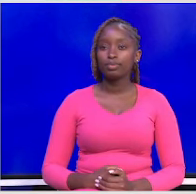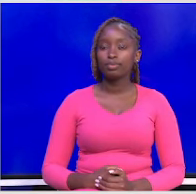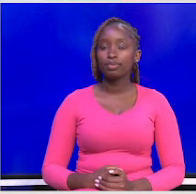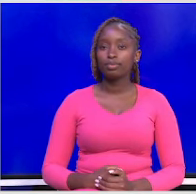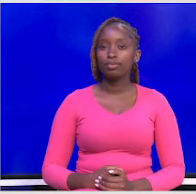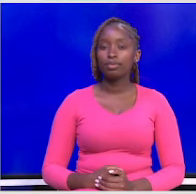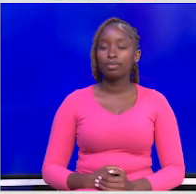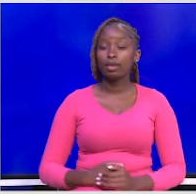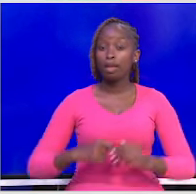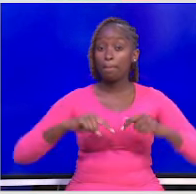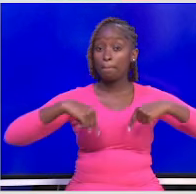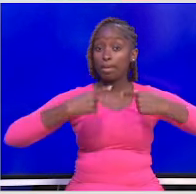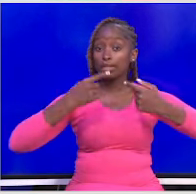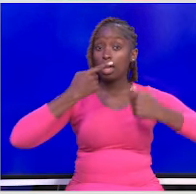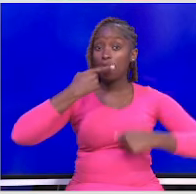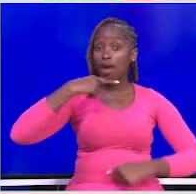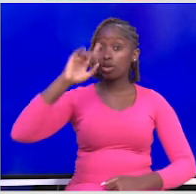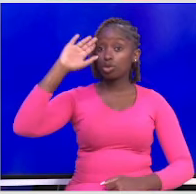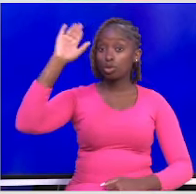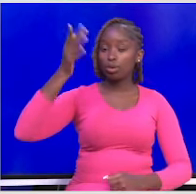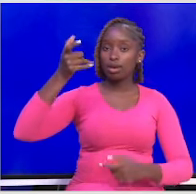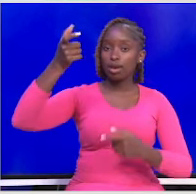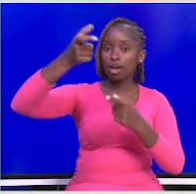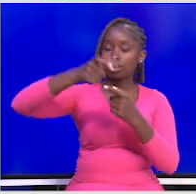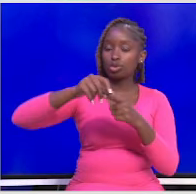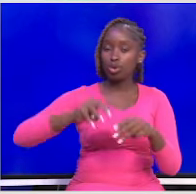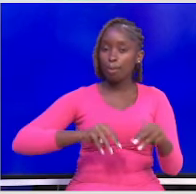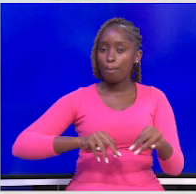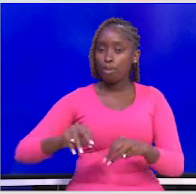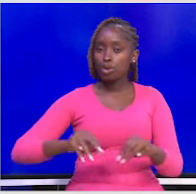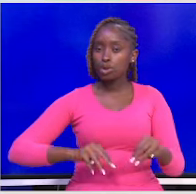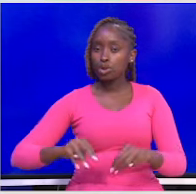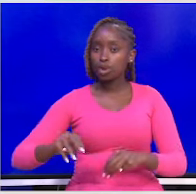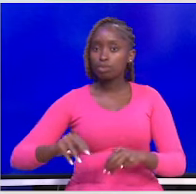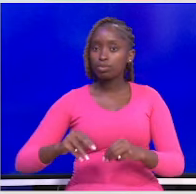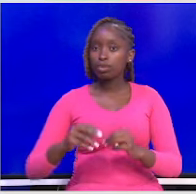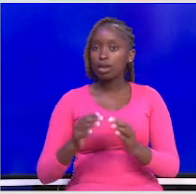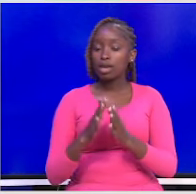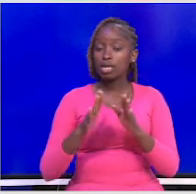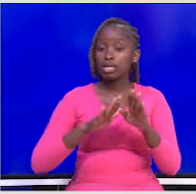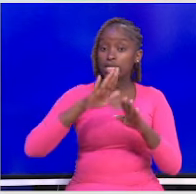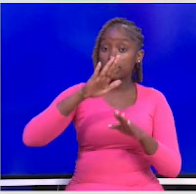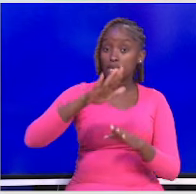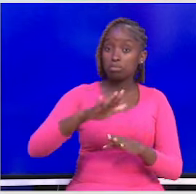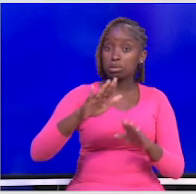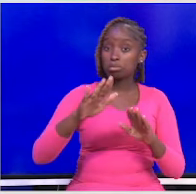I will be announcing additional measures and